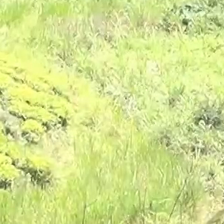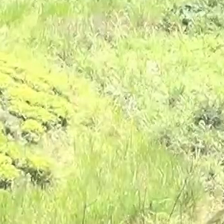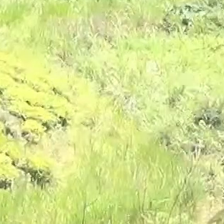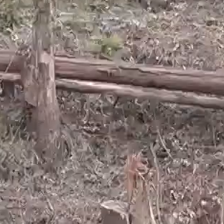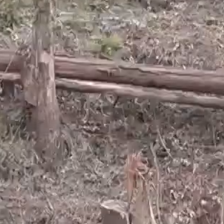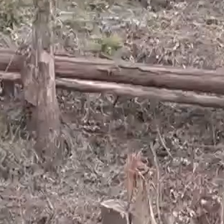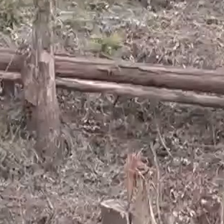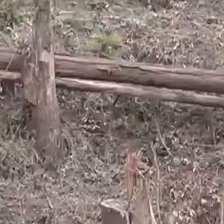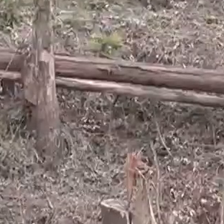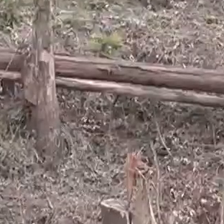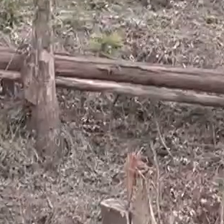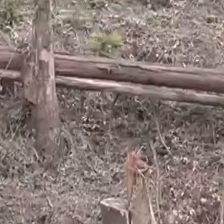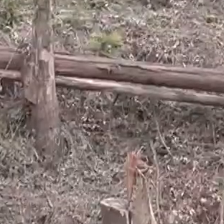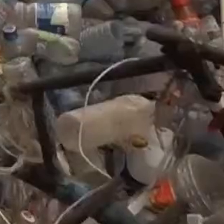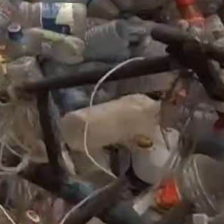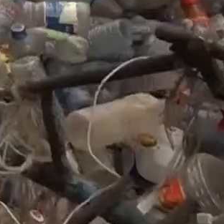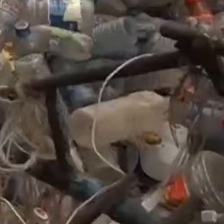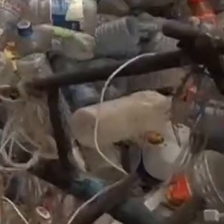this tomorrow.